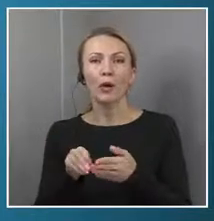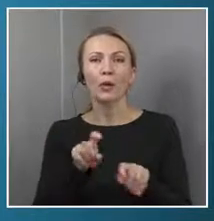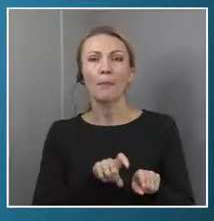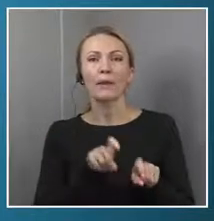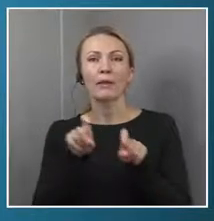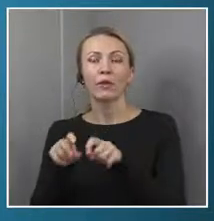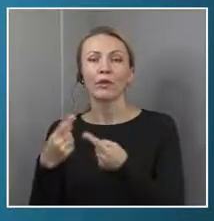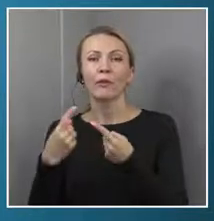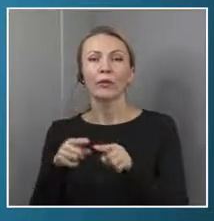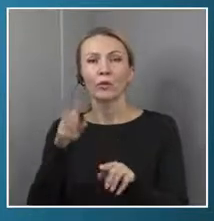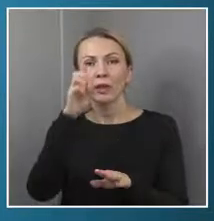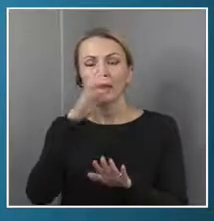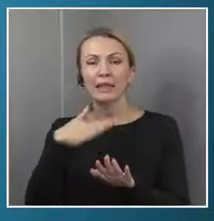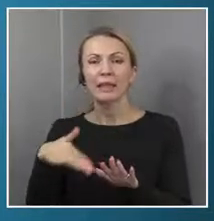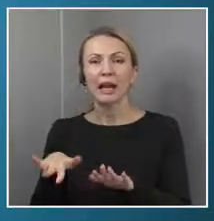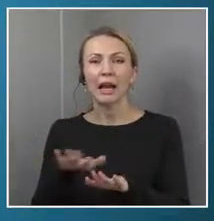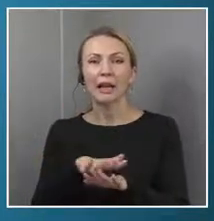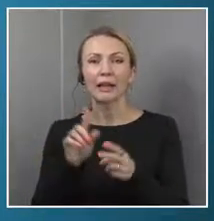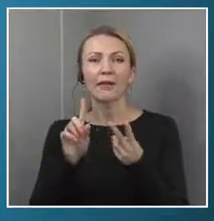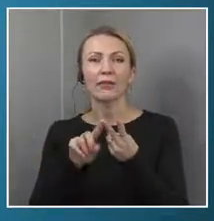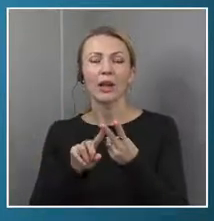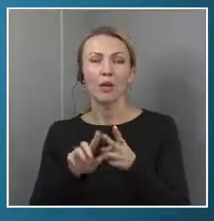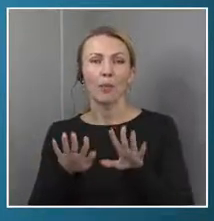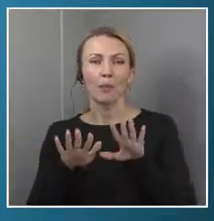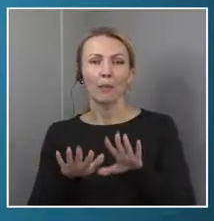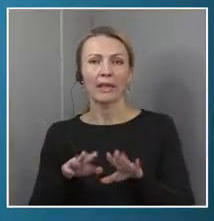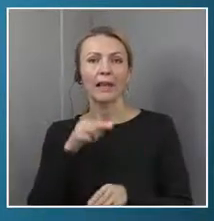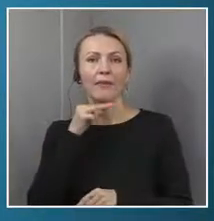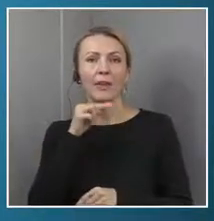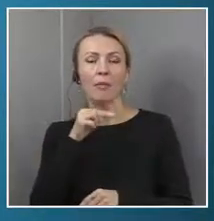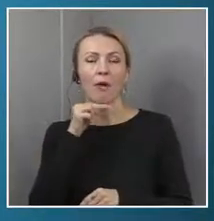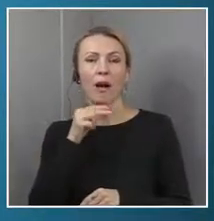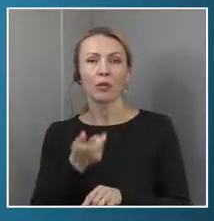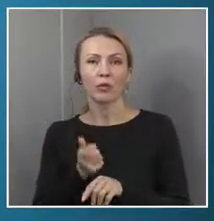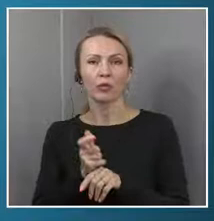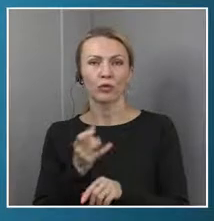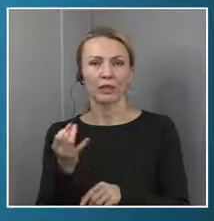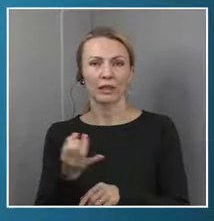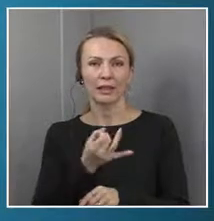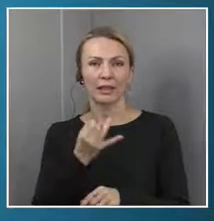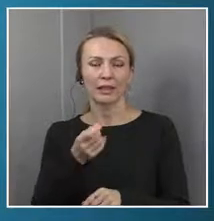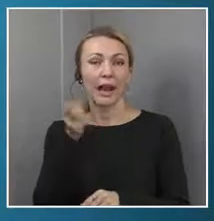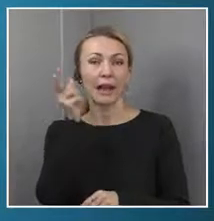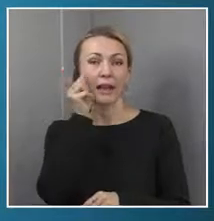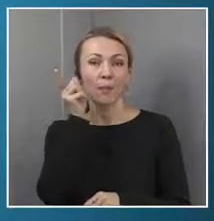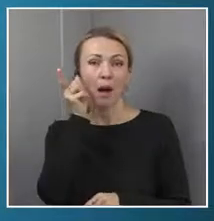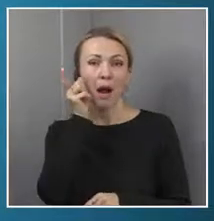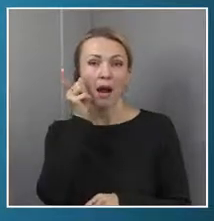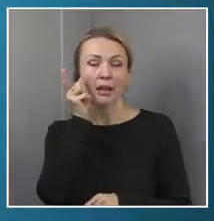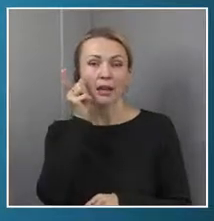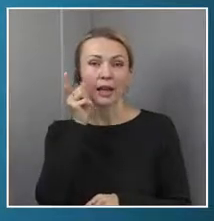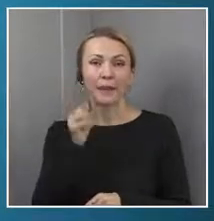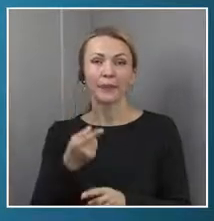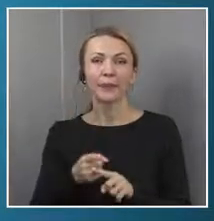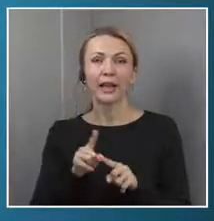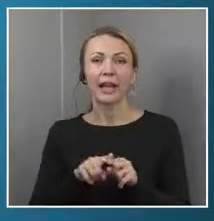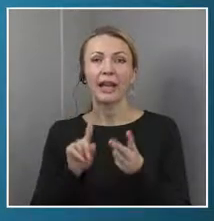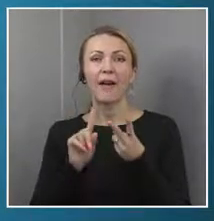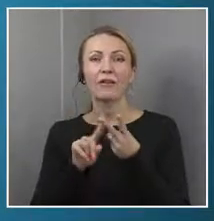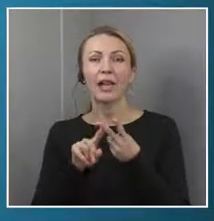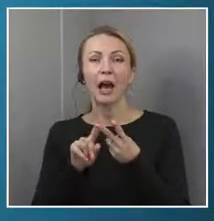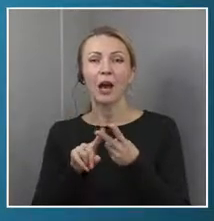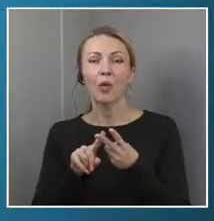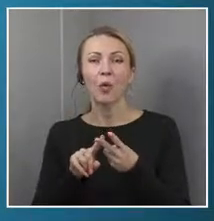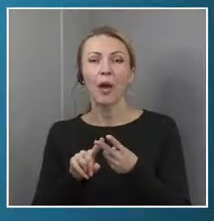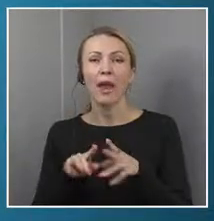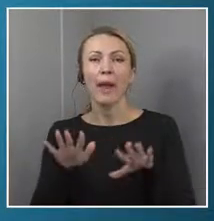the United States themselves account for only 25% or so. So things that are purchased in the